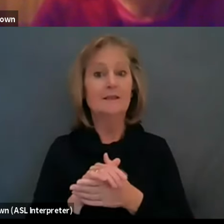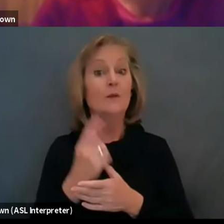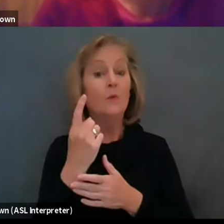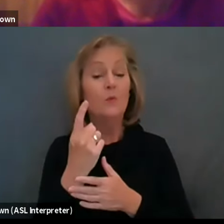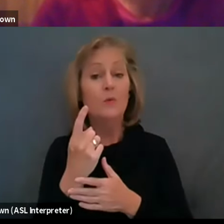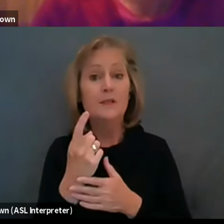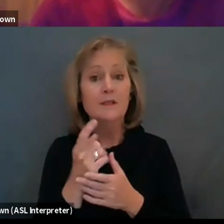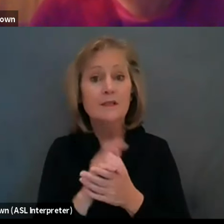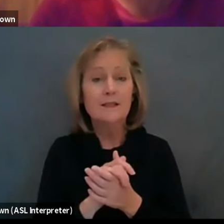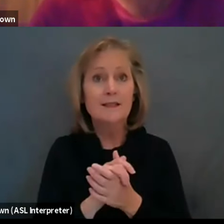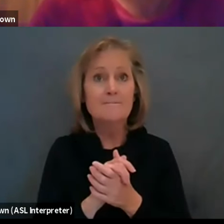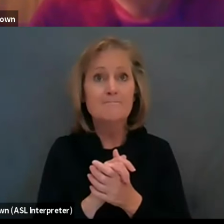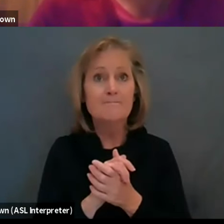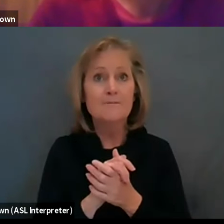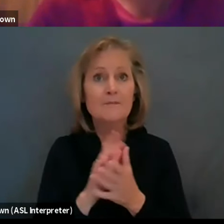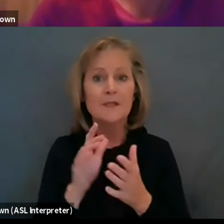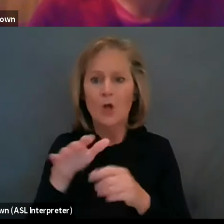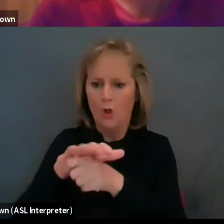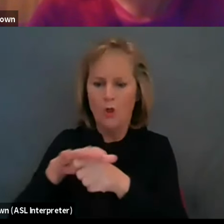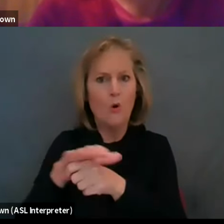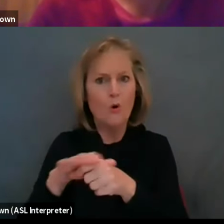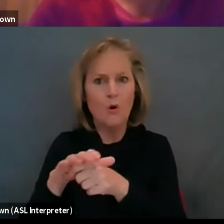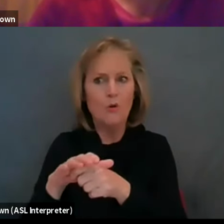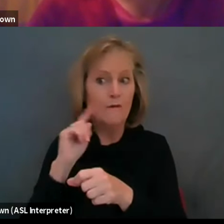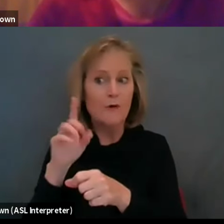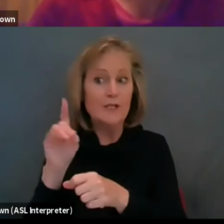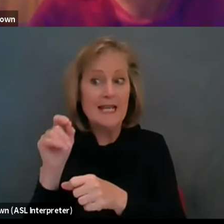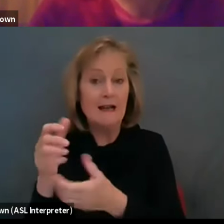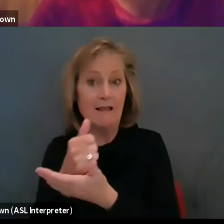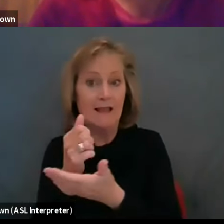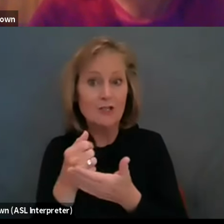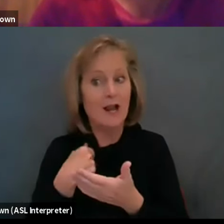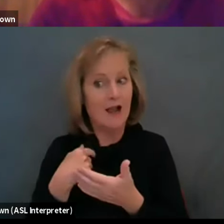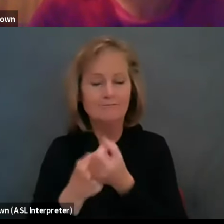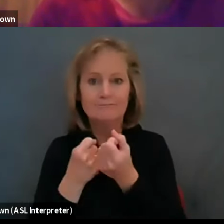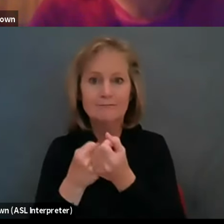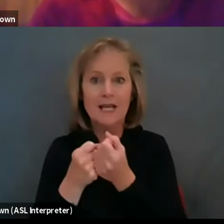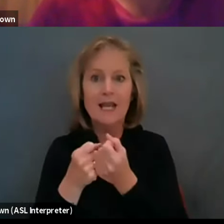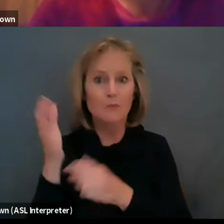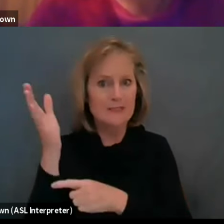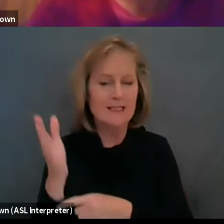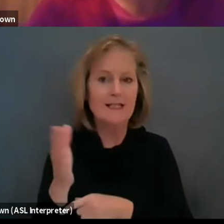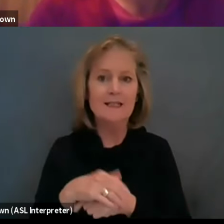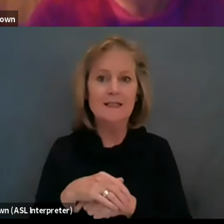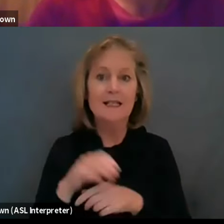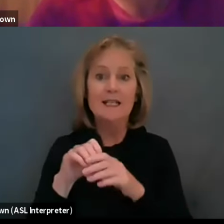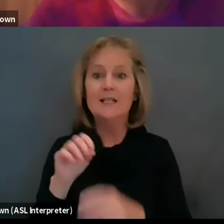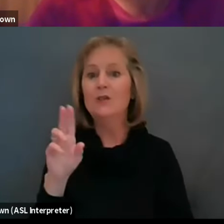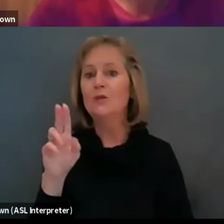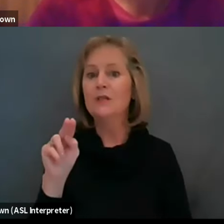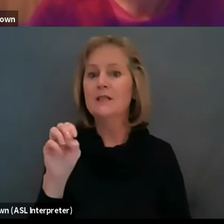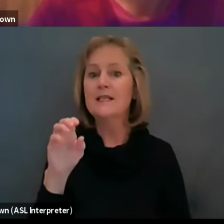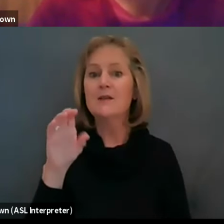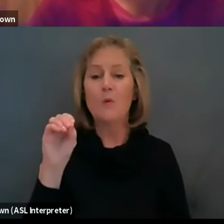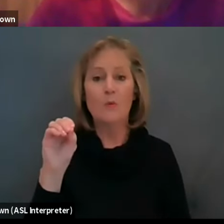the vocal advocates for data collection, analysis, and presenting in UNESCO.